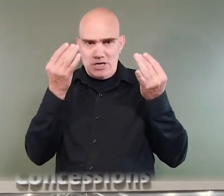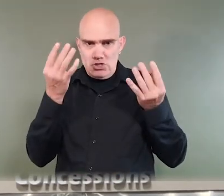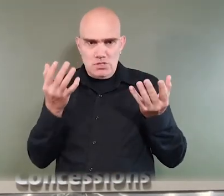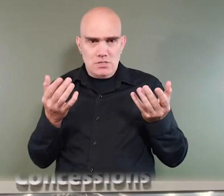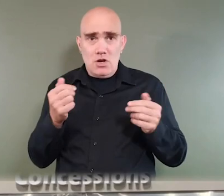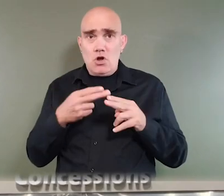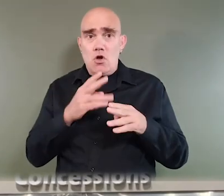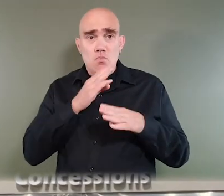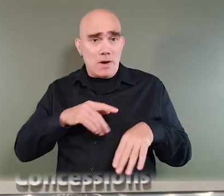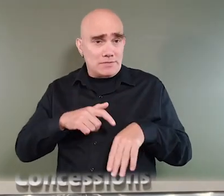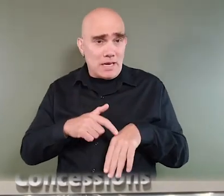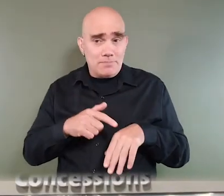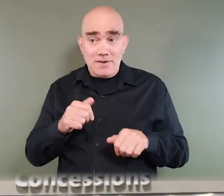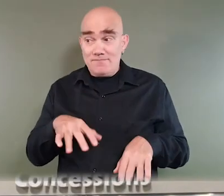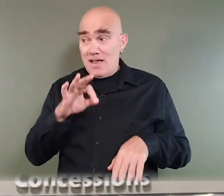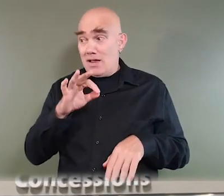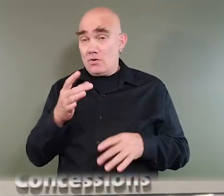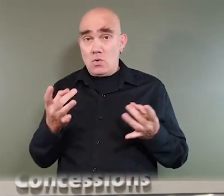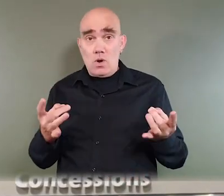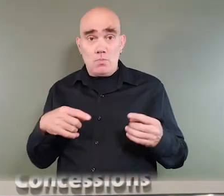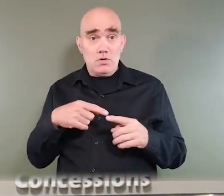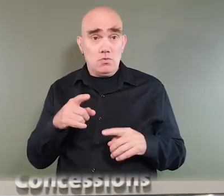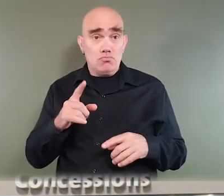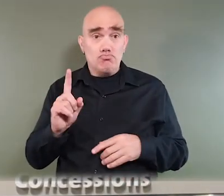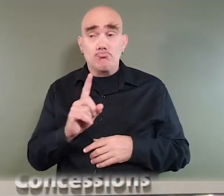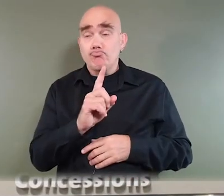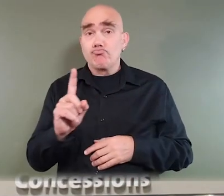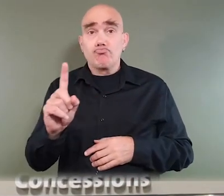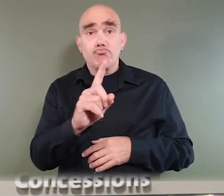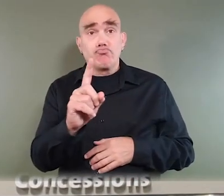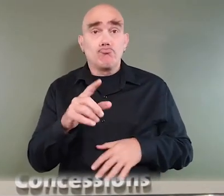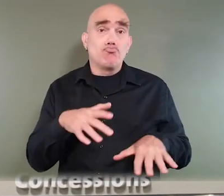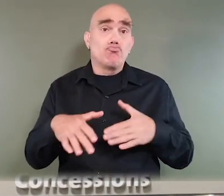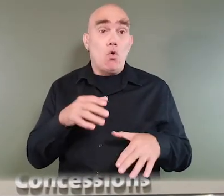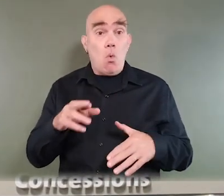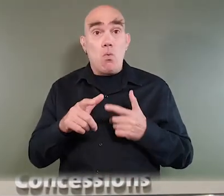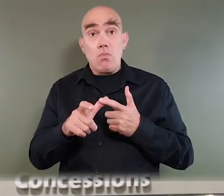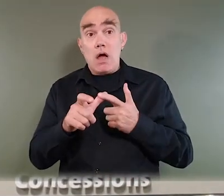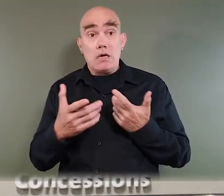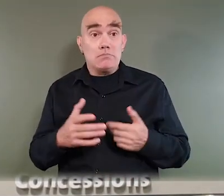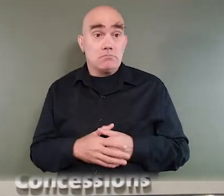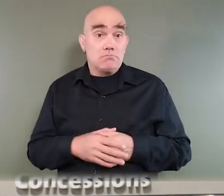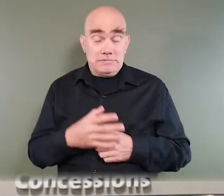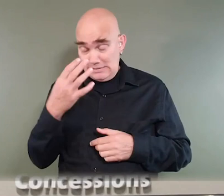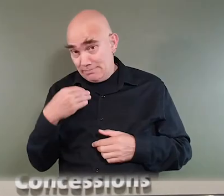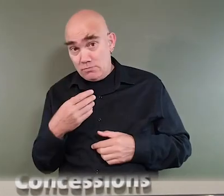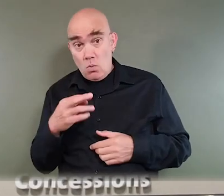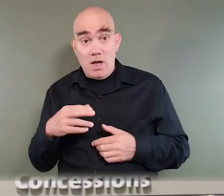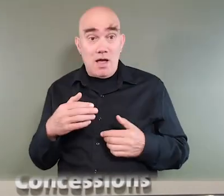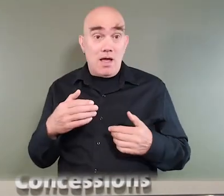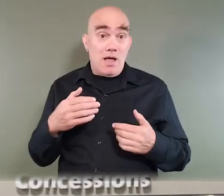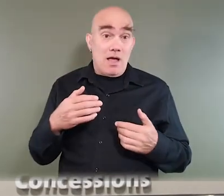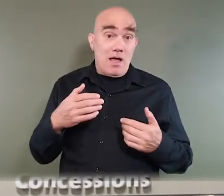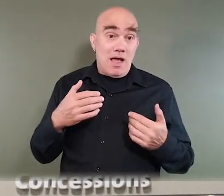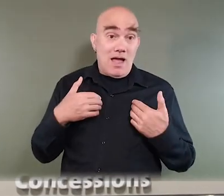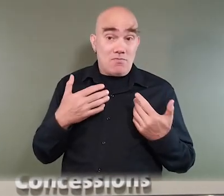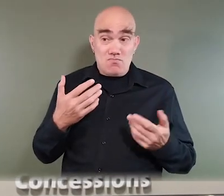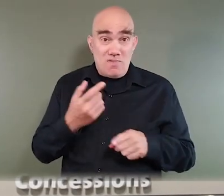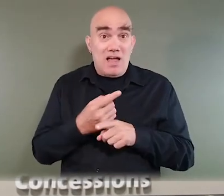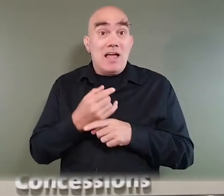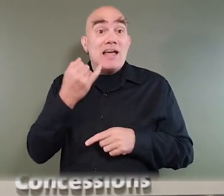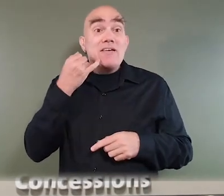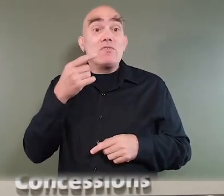find yoga when you're taking a walk, taking a stroll, taking a run, taking a nap. If you're if you've got the calm in